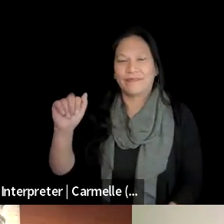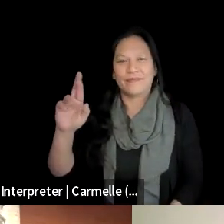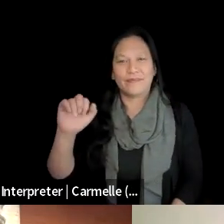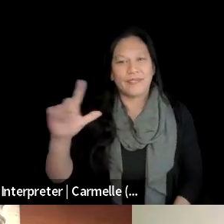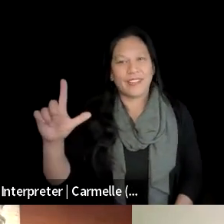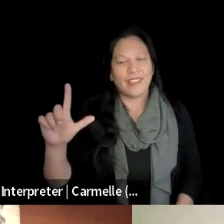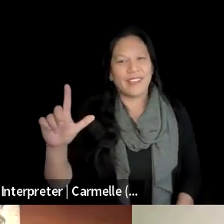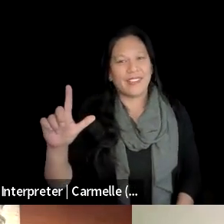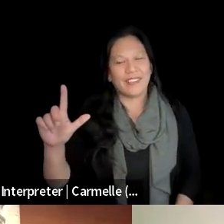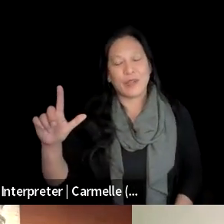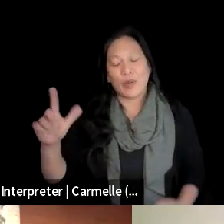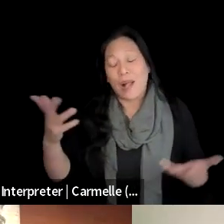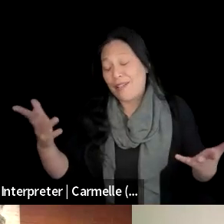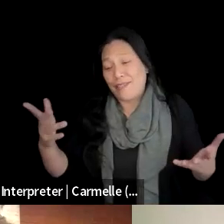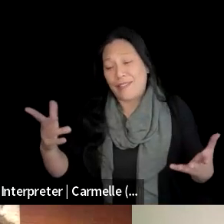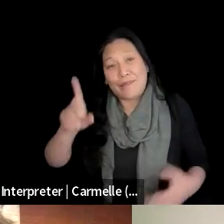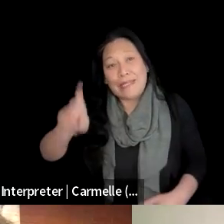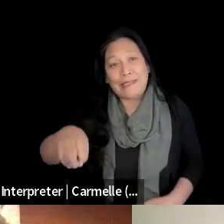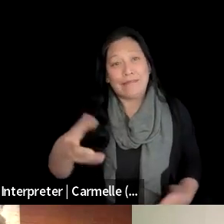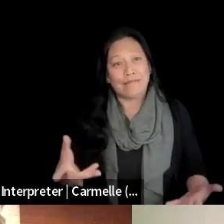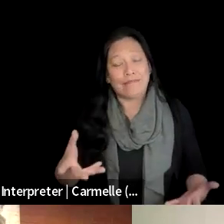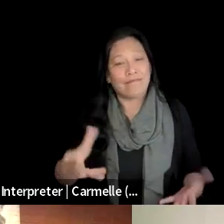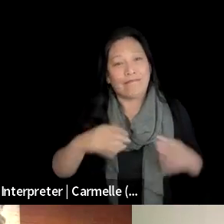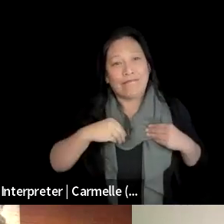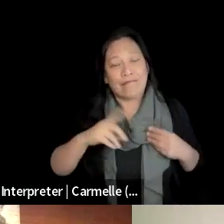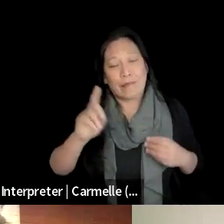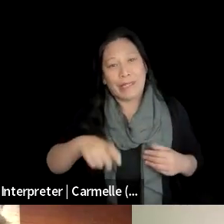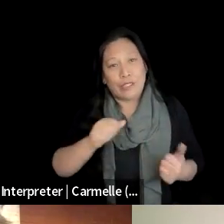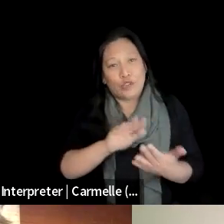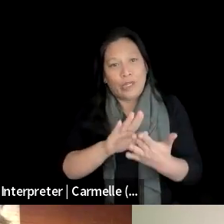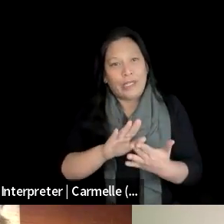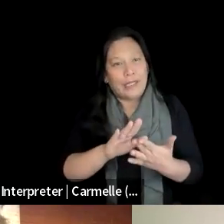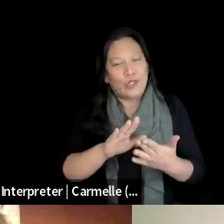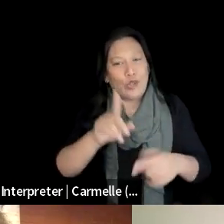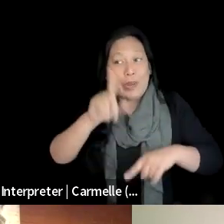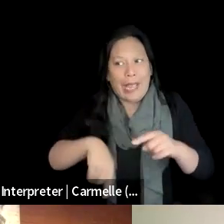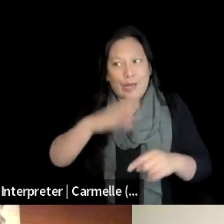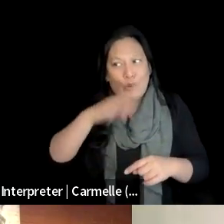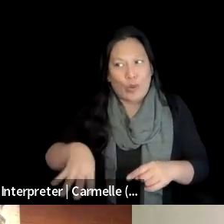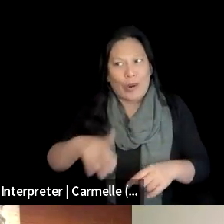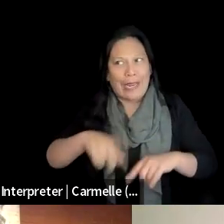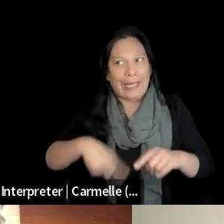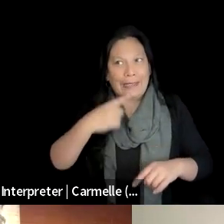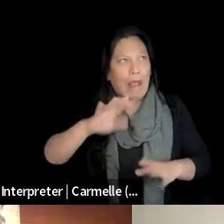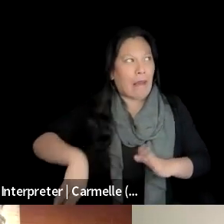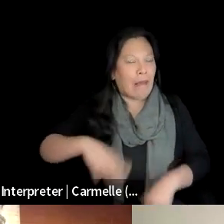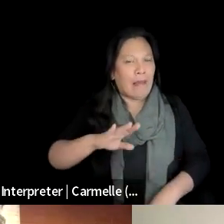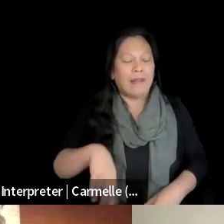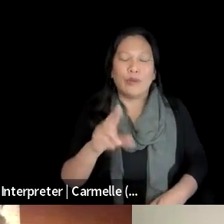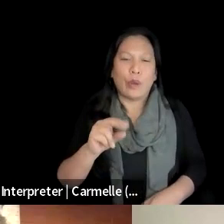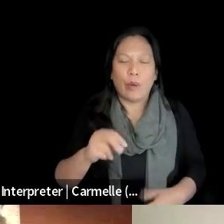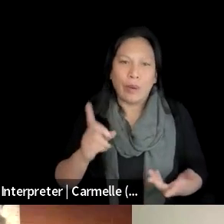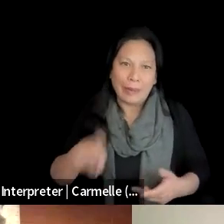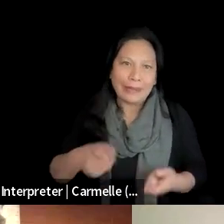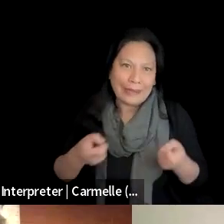You have to, right? Like as the director in the room, you have to address it because you've made this agreement with everyone. There are like in